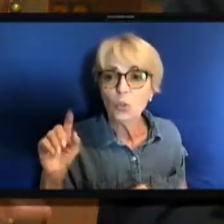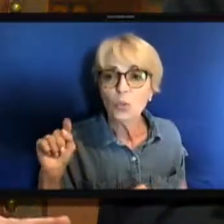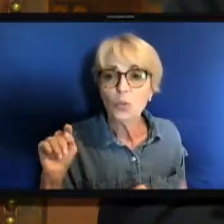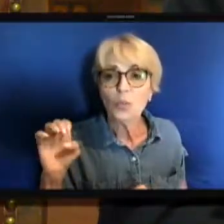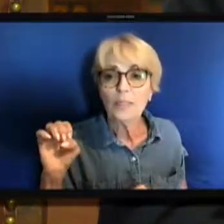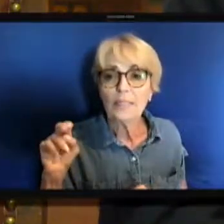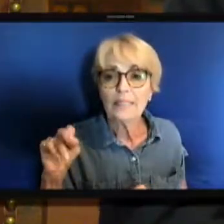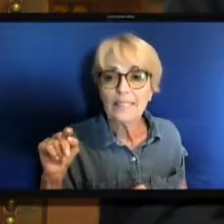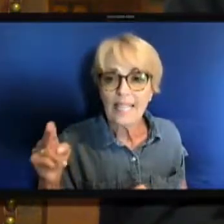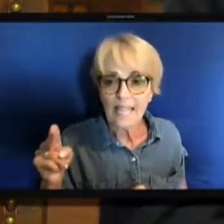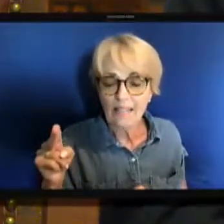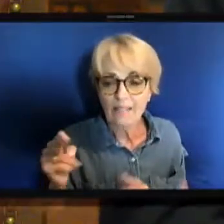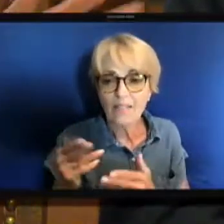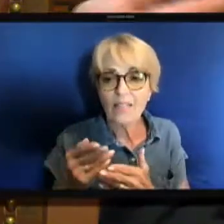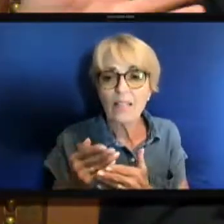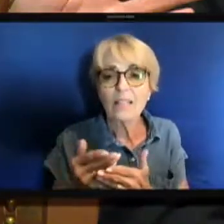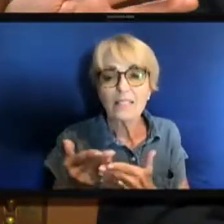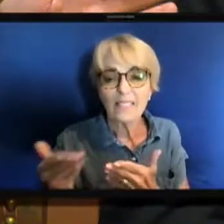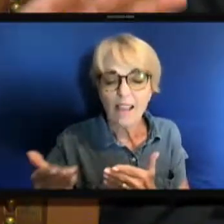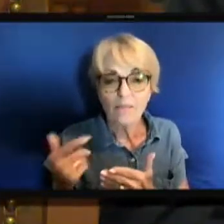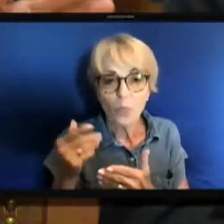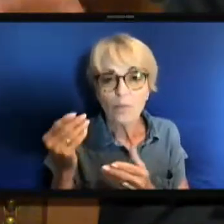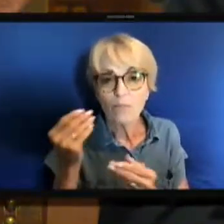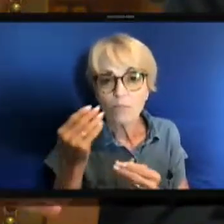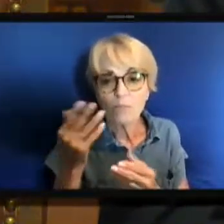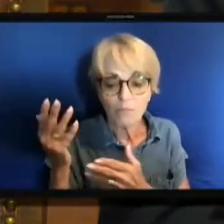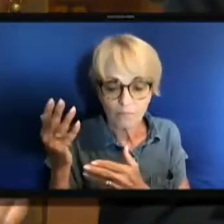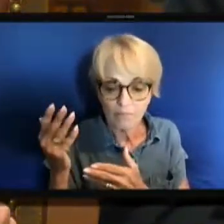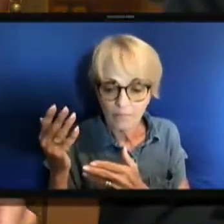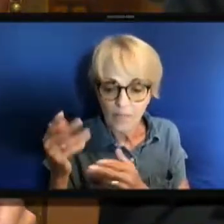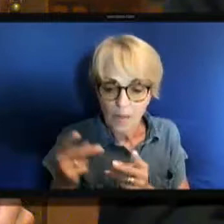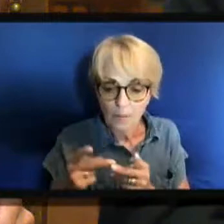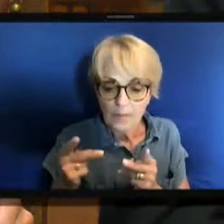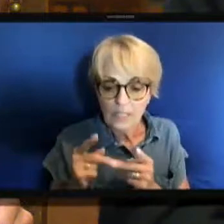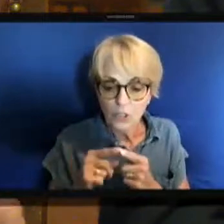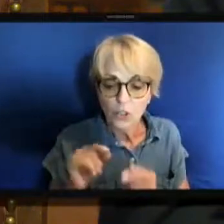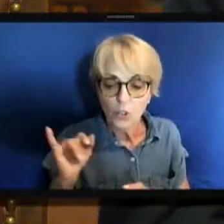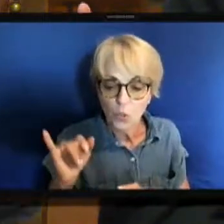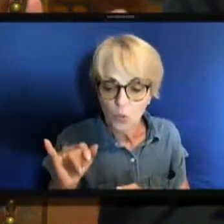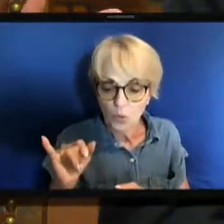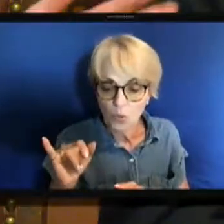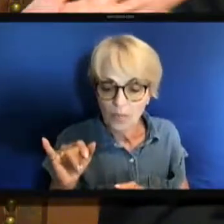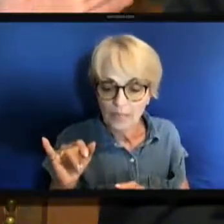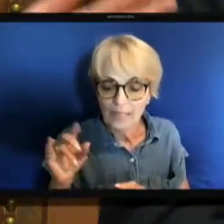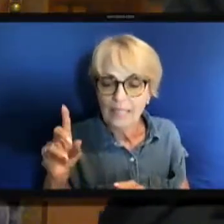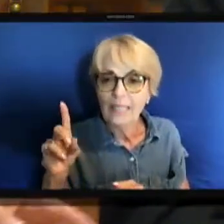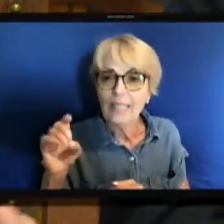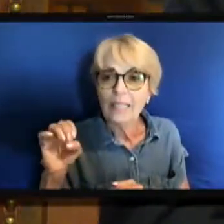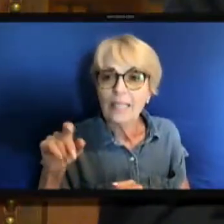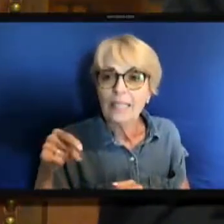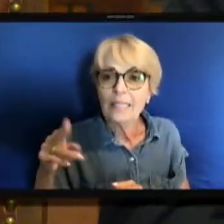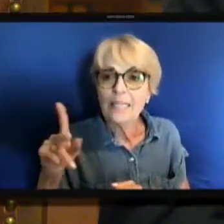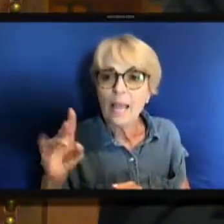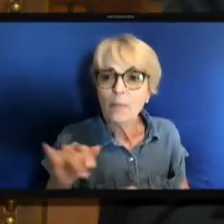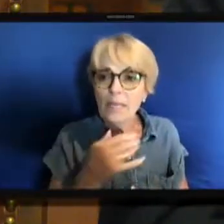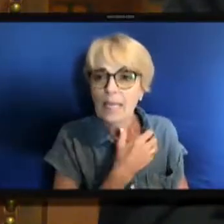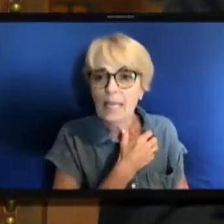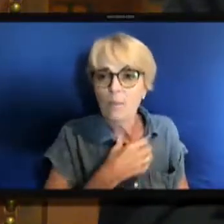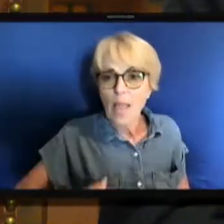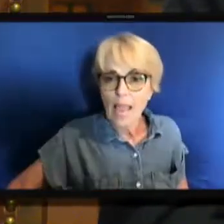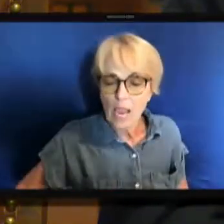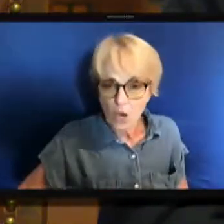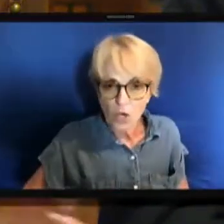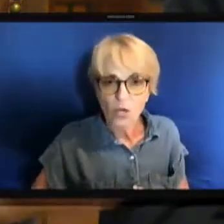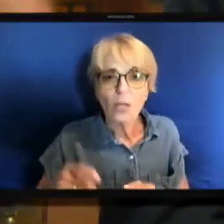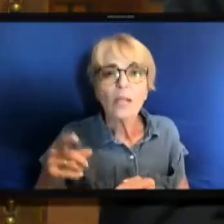our position to Deputy Mayor Pollack, and we're following the guidance that is provided by the